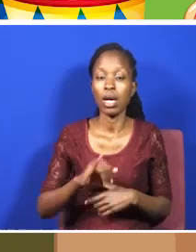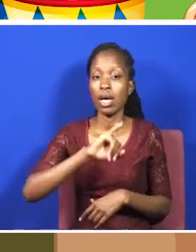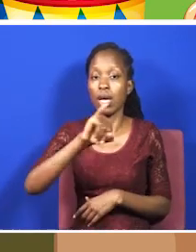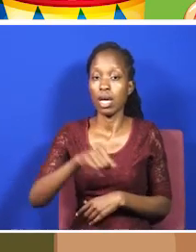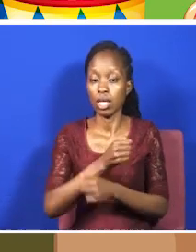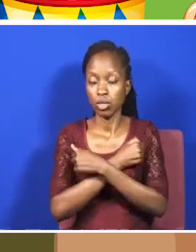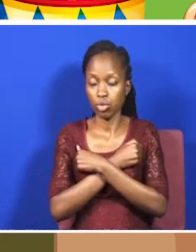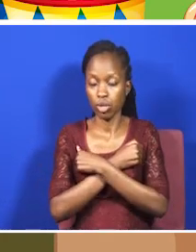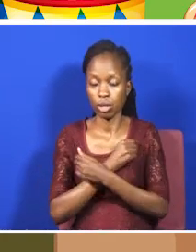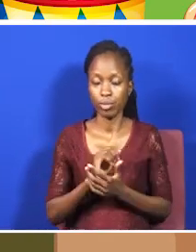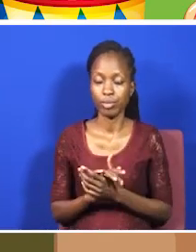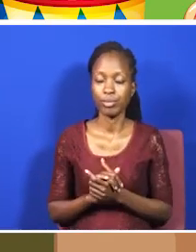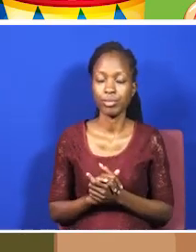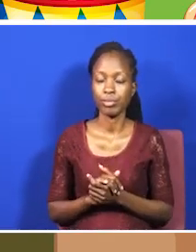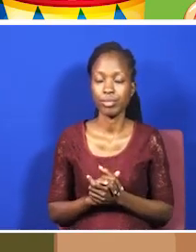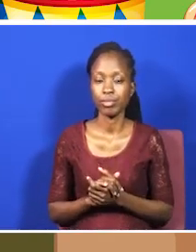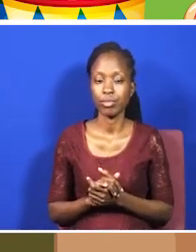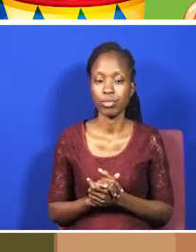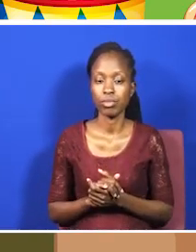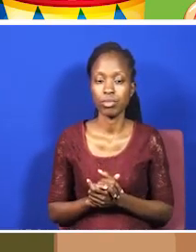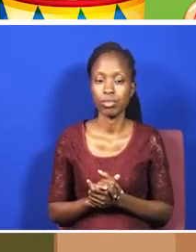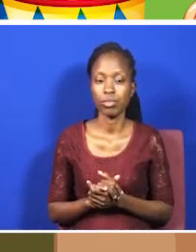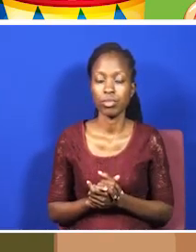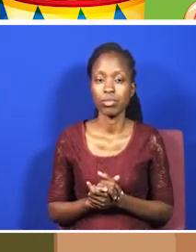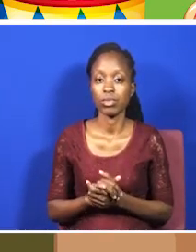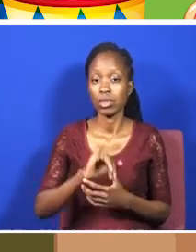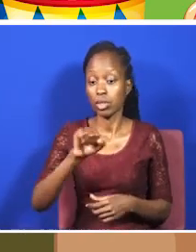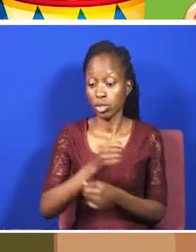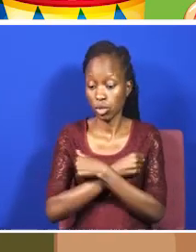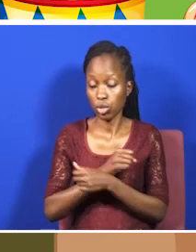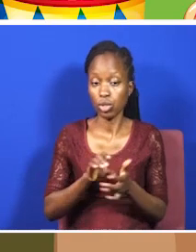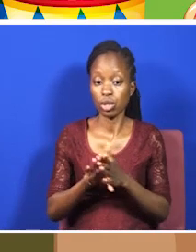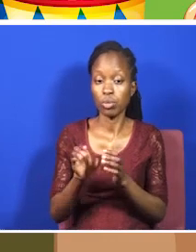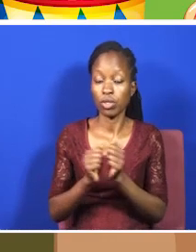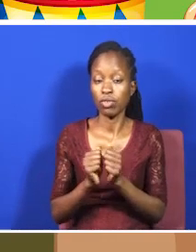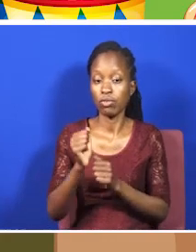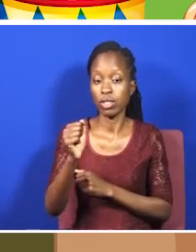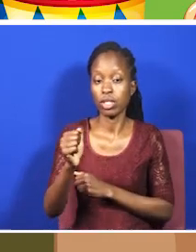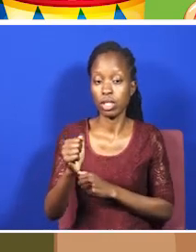for today is from the book of John. Everyone say John.